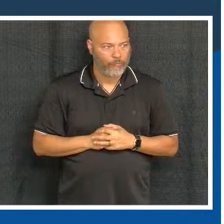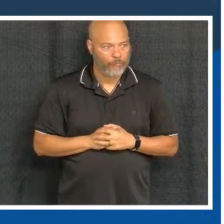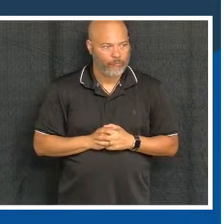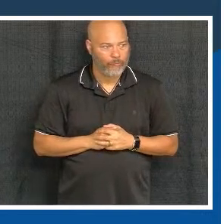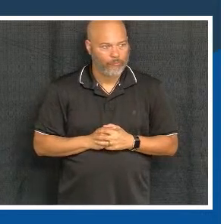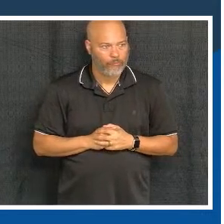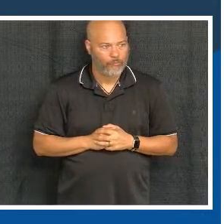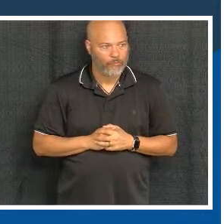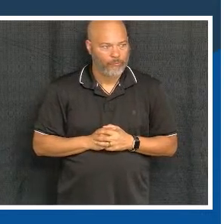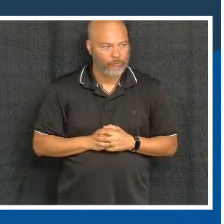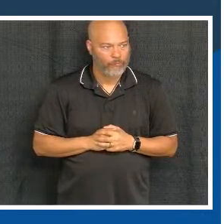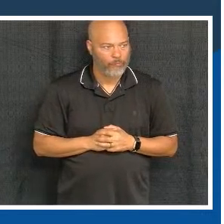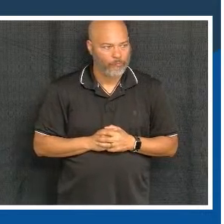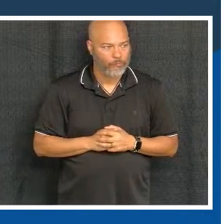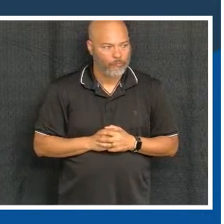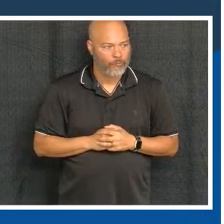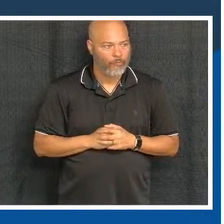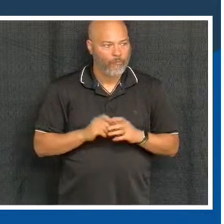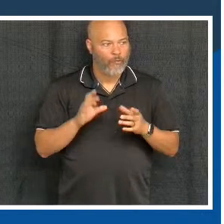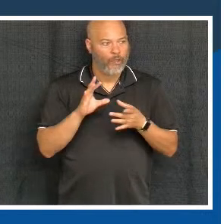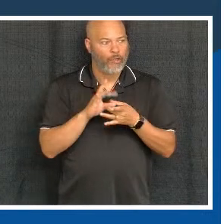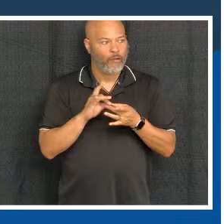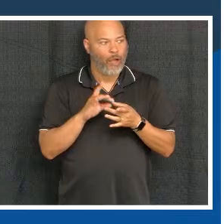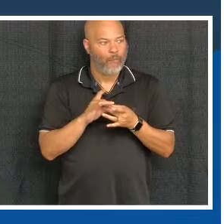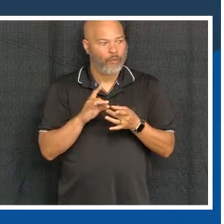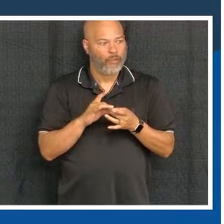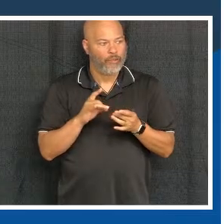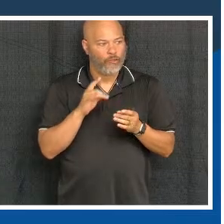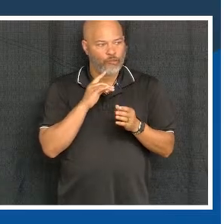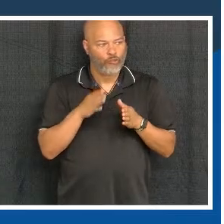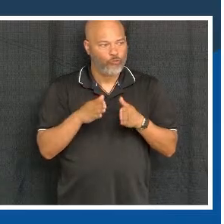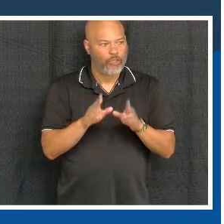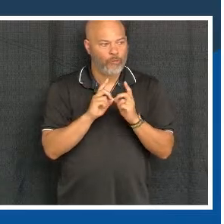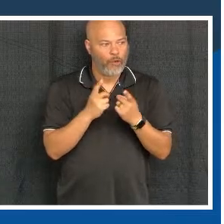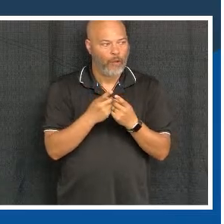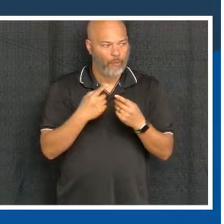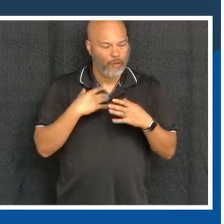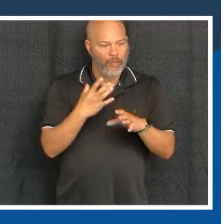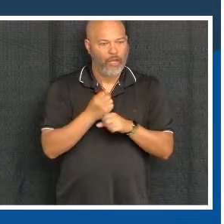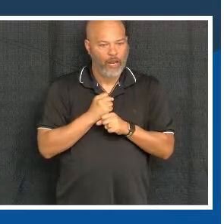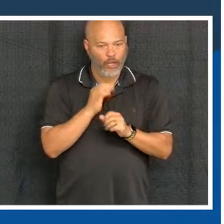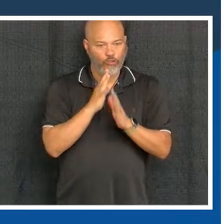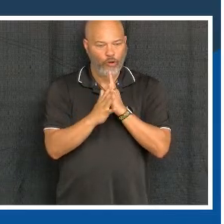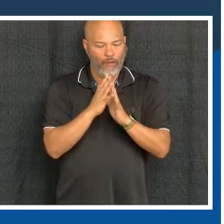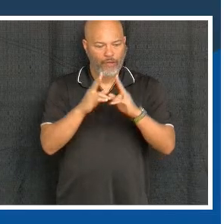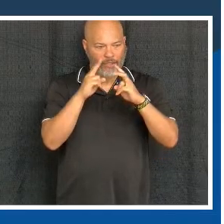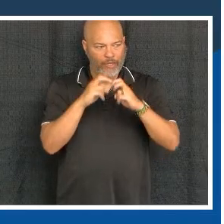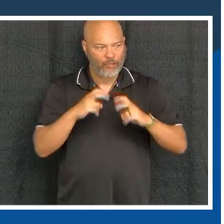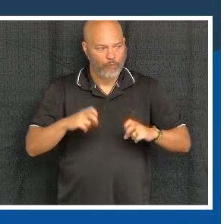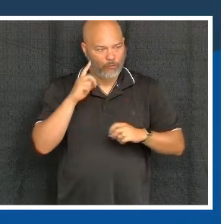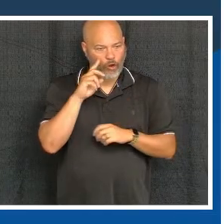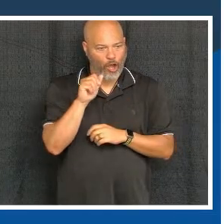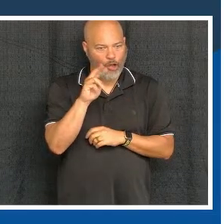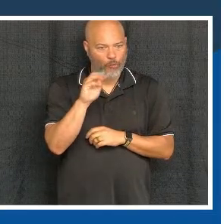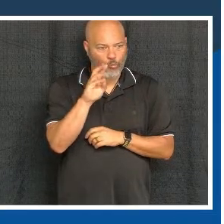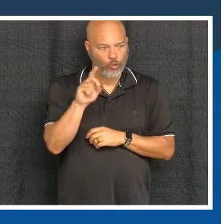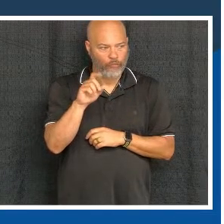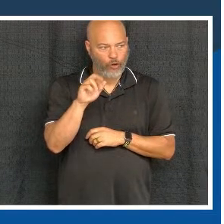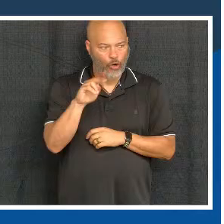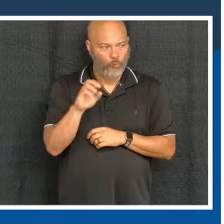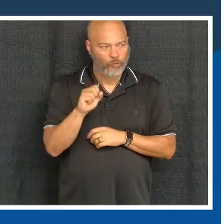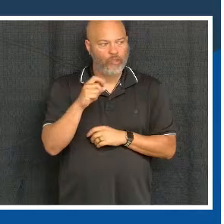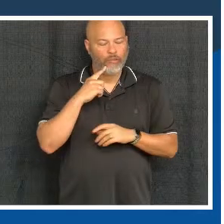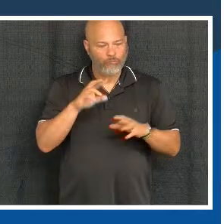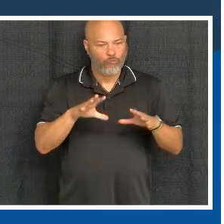All right, department comments. The street department did receive a traffic assessment for Autumnwood Farms and the remainder here. It was reviewed